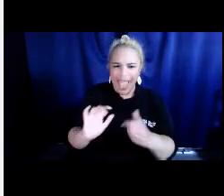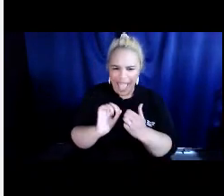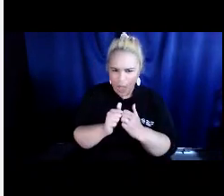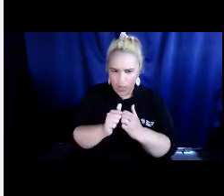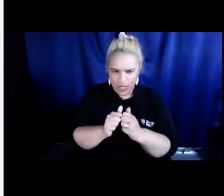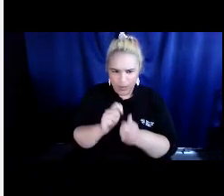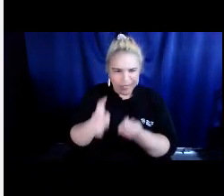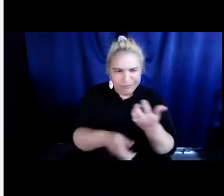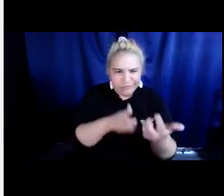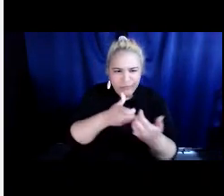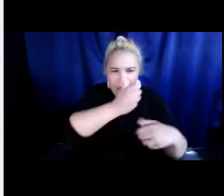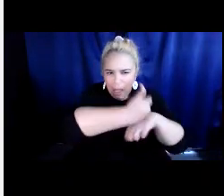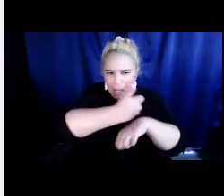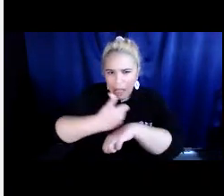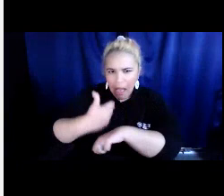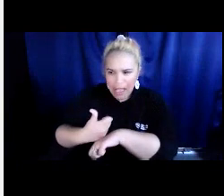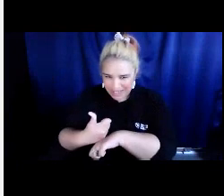so important.